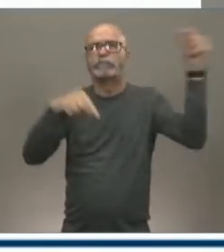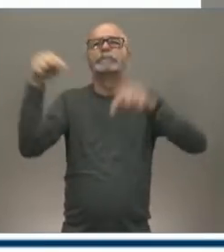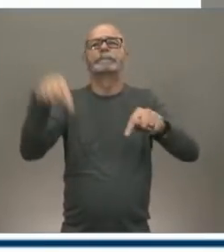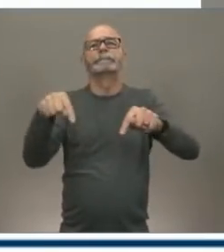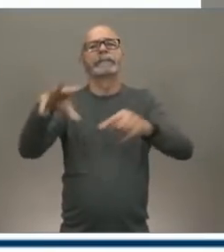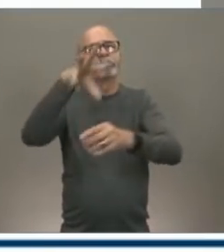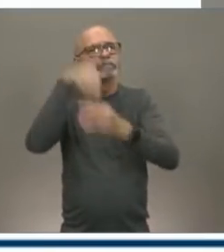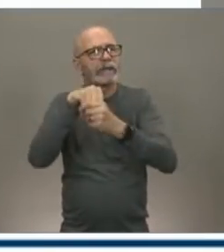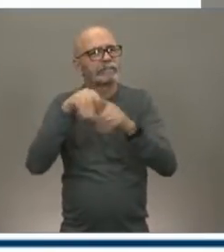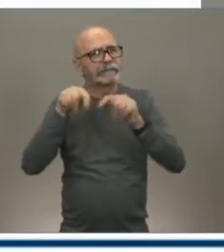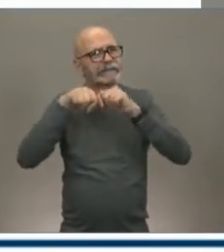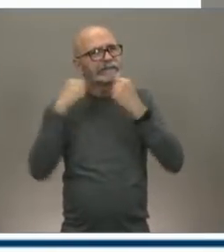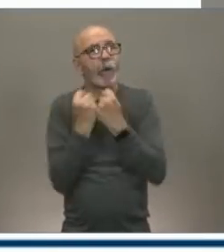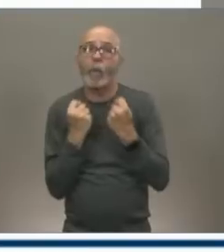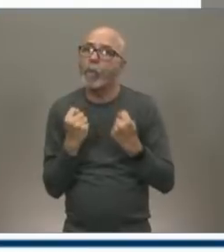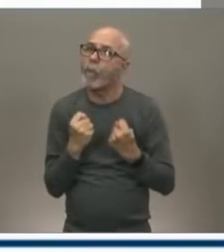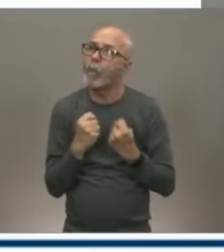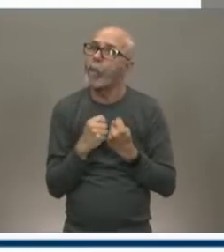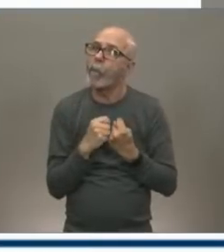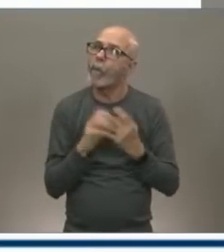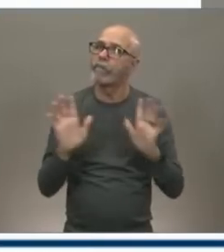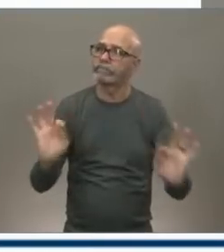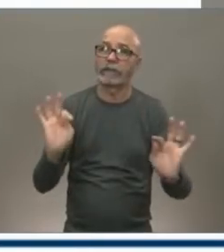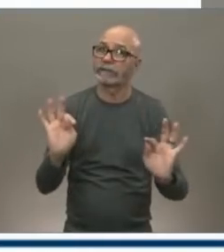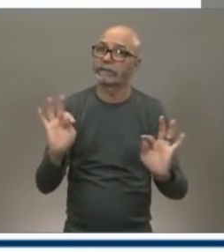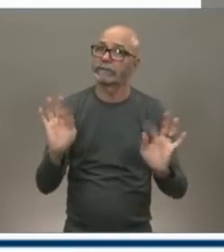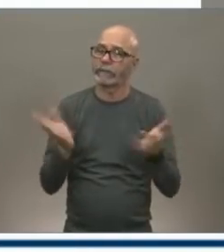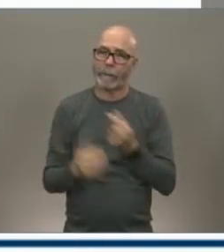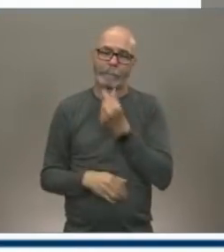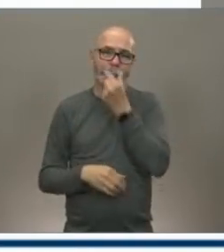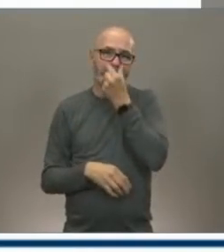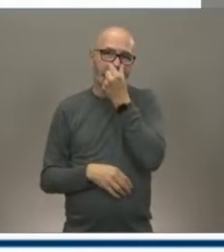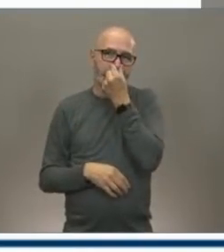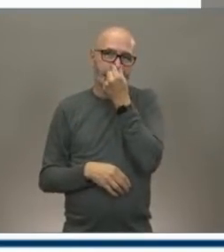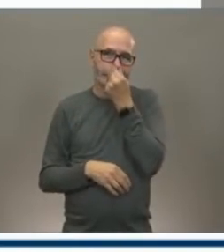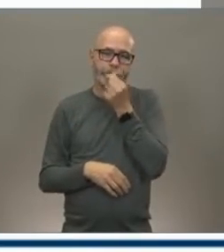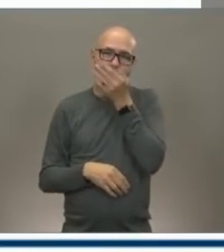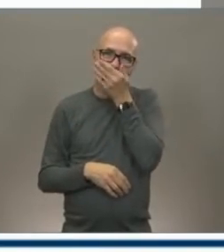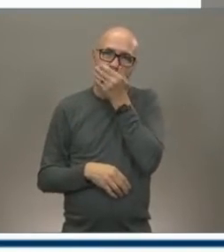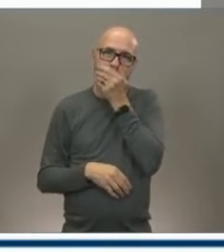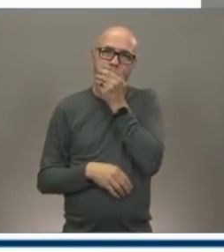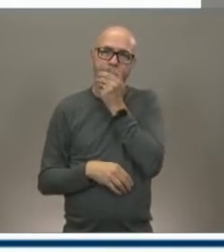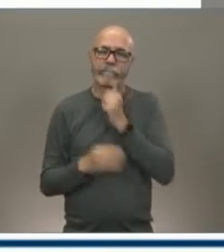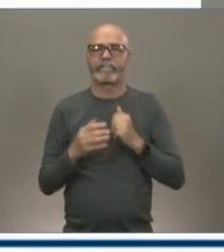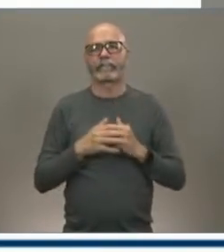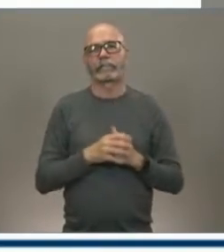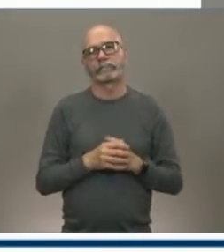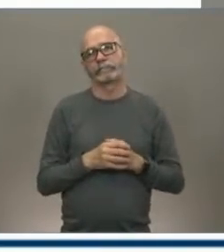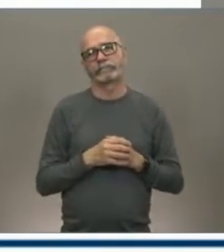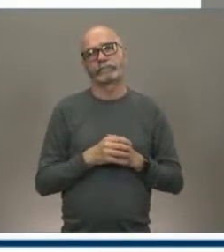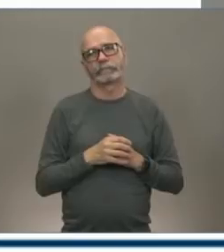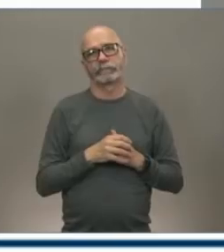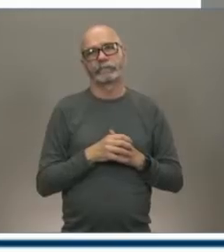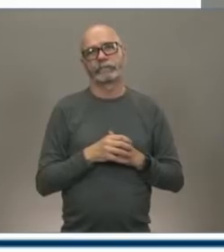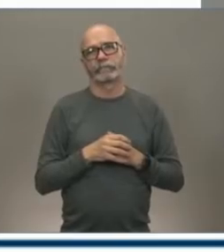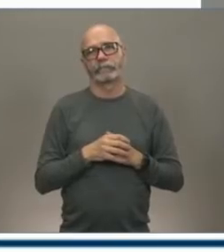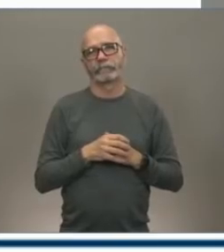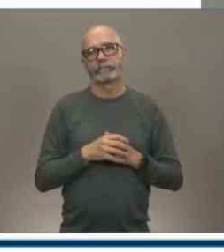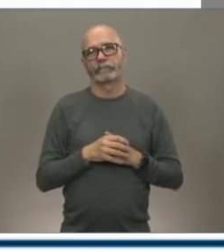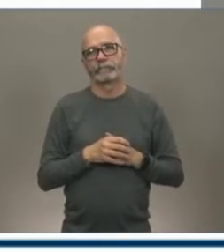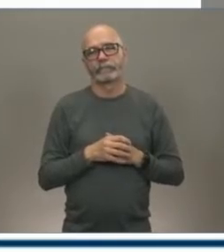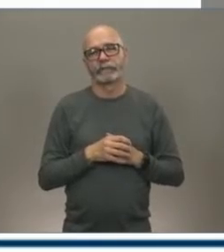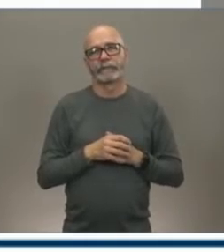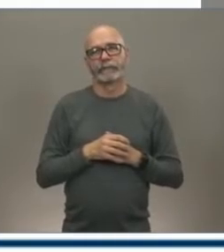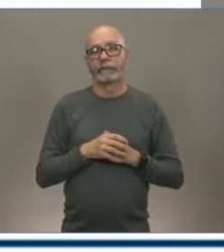to roll this vaccine out as quickly and as safely as possible. So the bottom line is for all Nova Scotians is that we